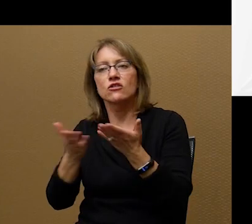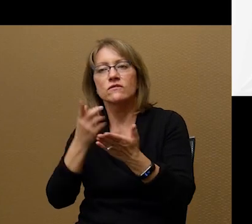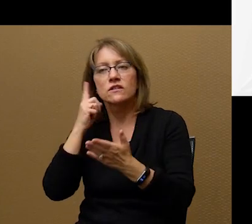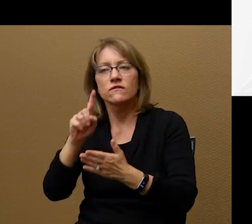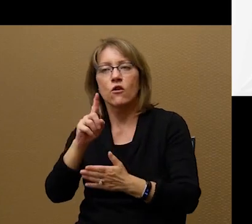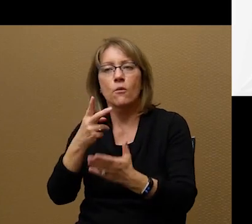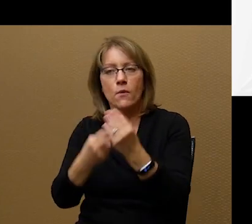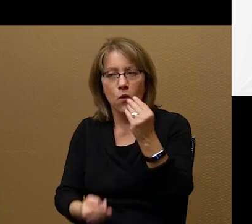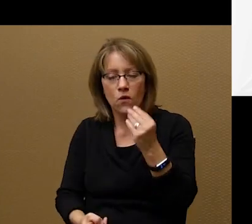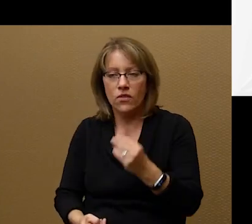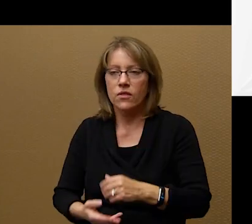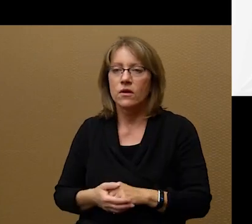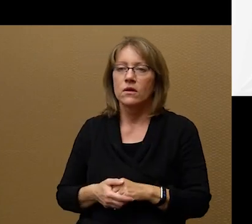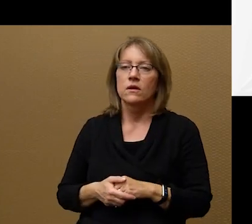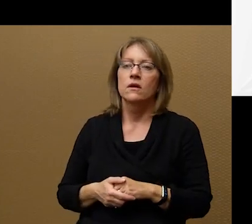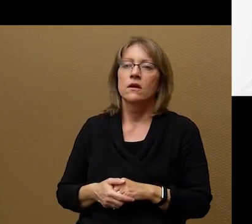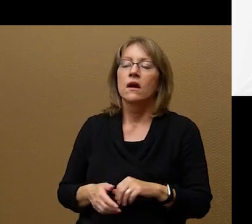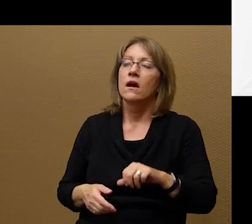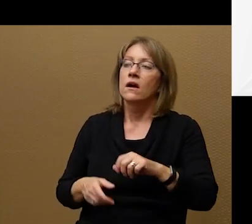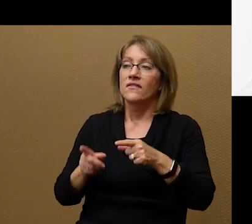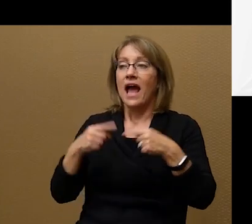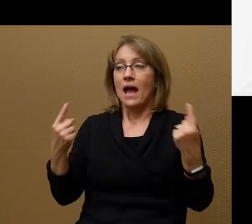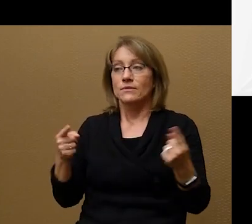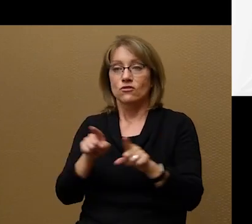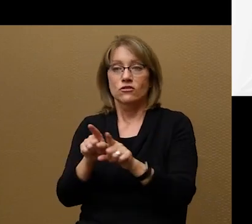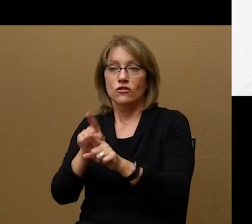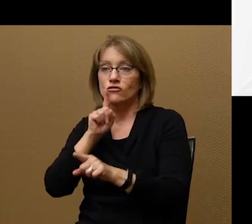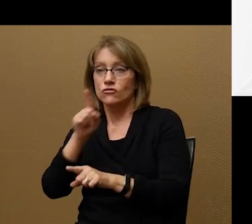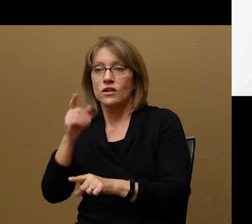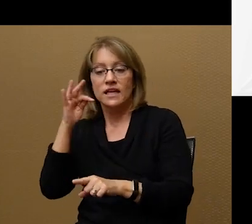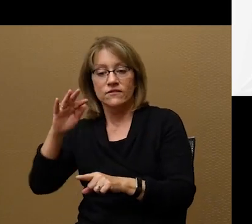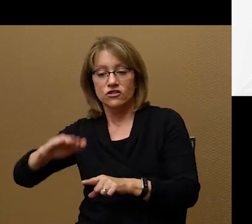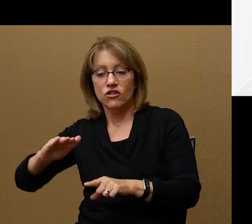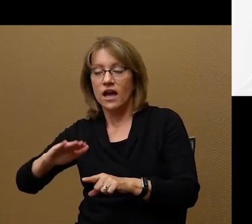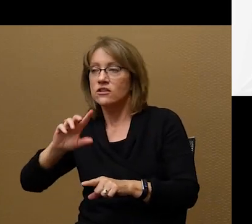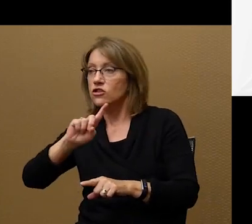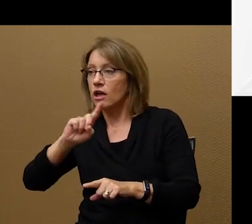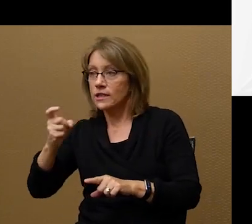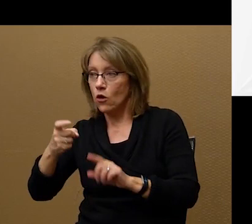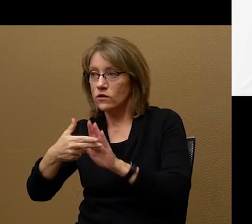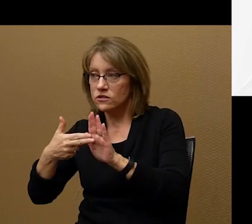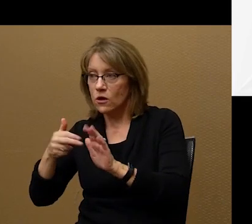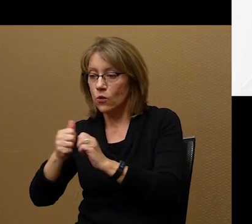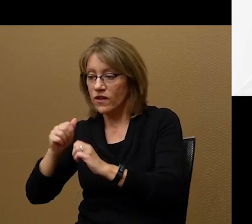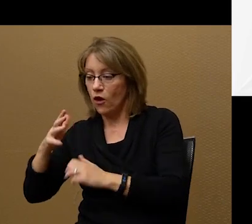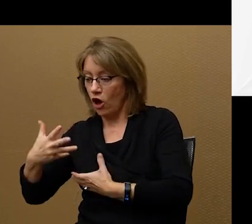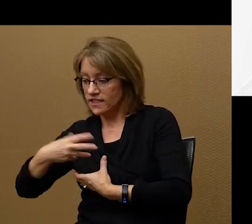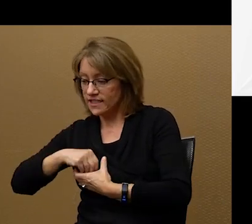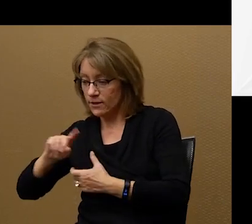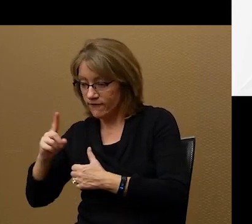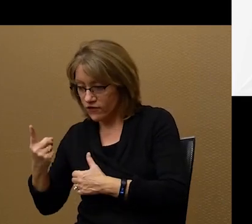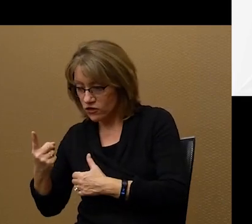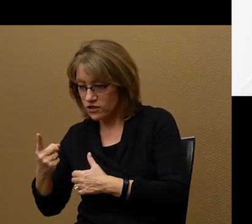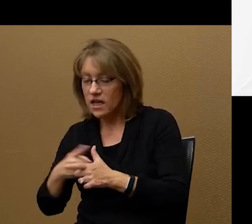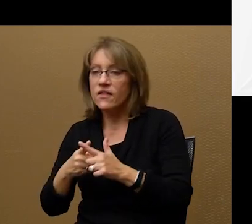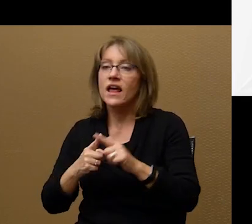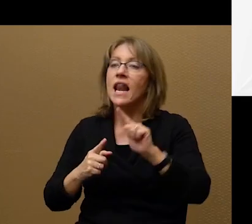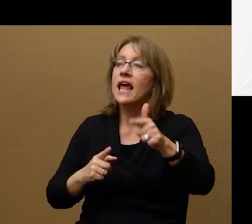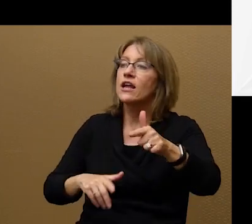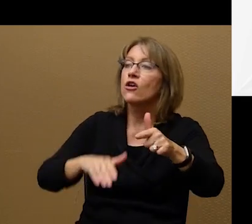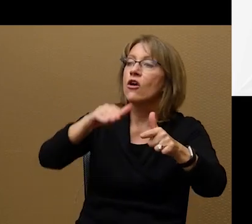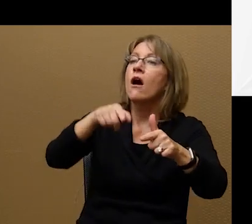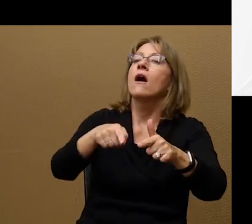both. And then the opposite is also true. If a child is diagnosed with autism first and then hearing loss